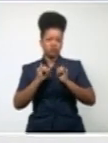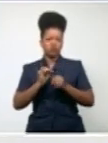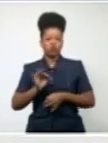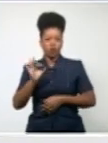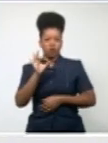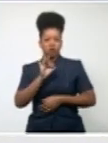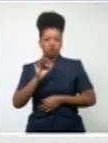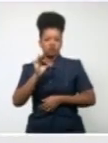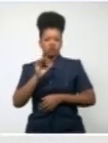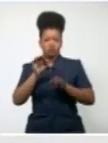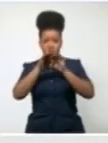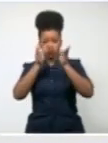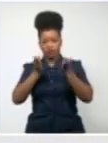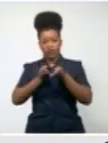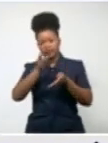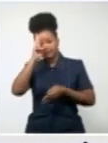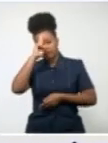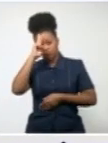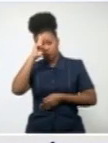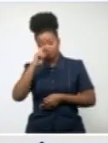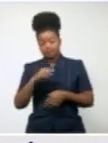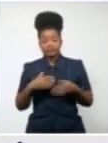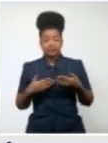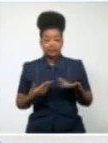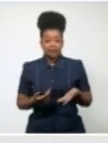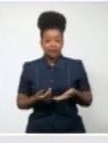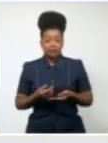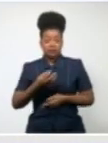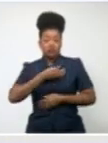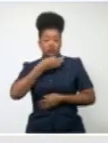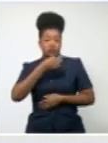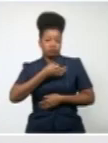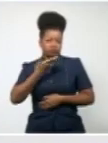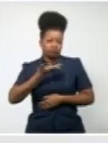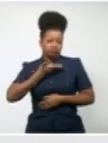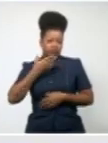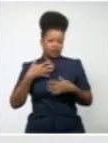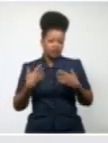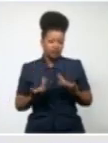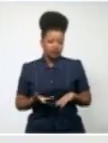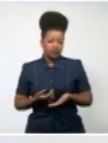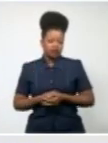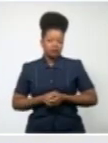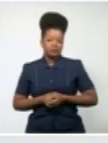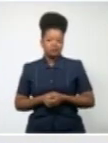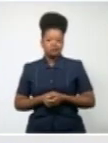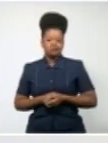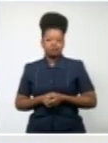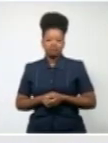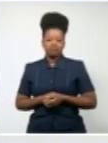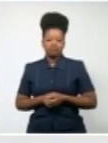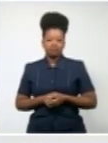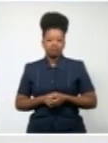to the data of the World Health Organization, and that between